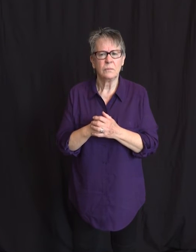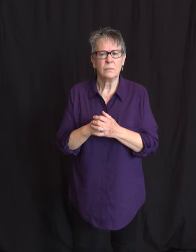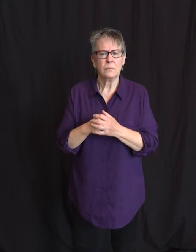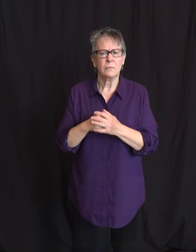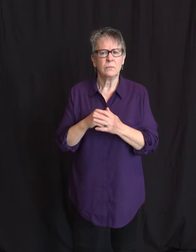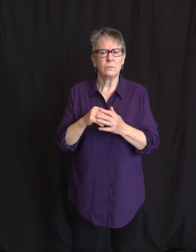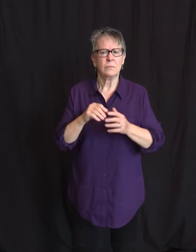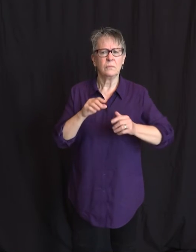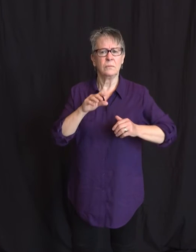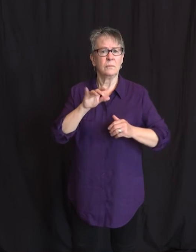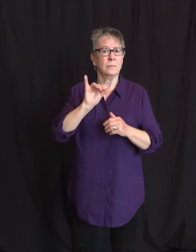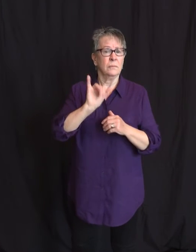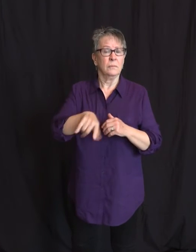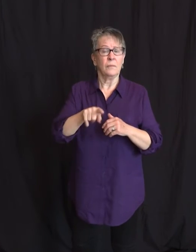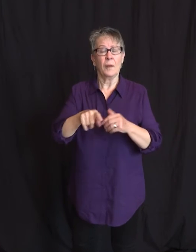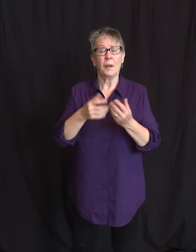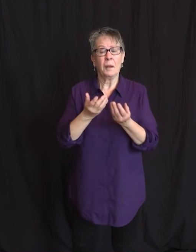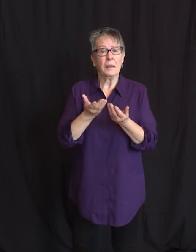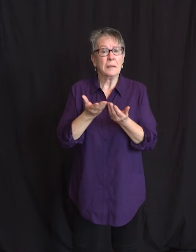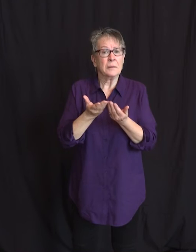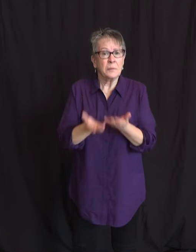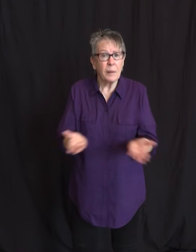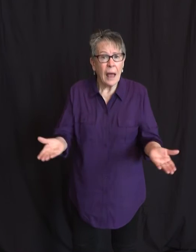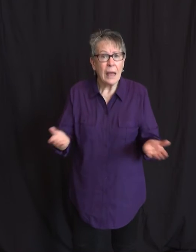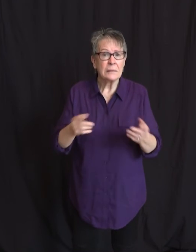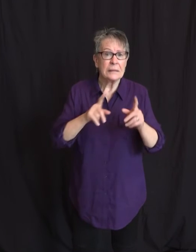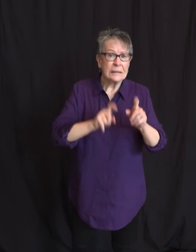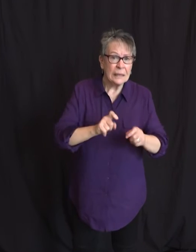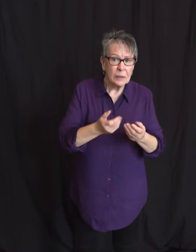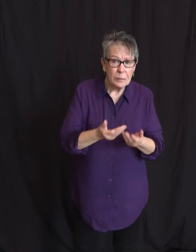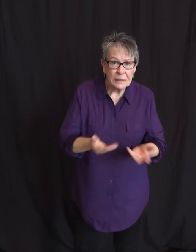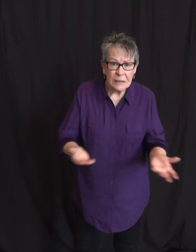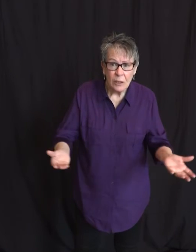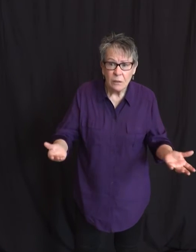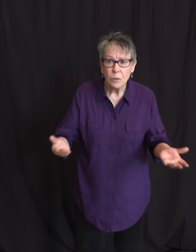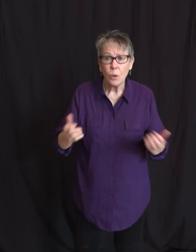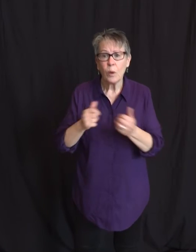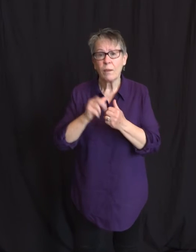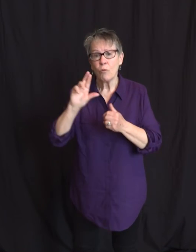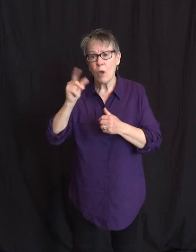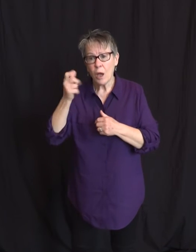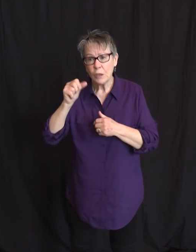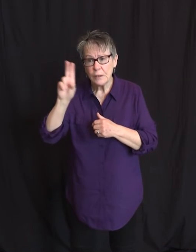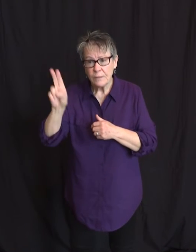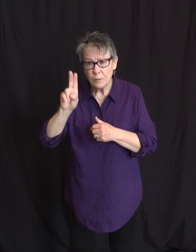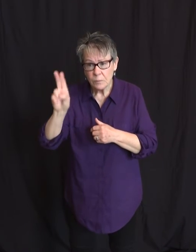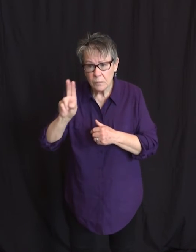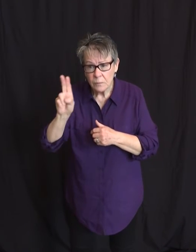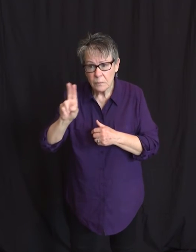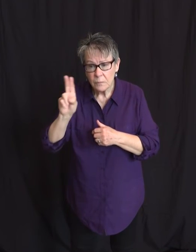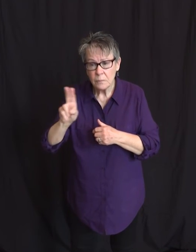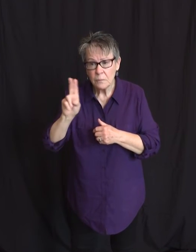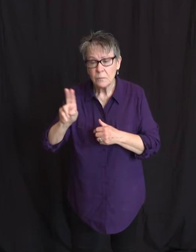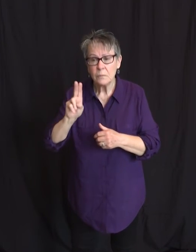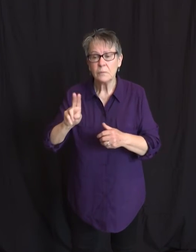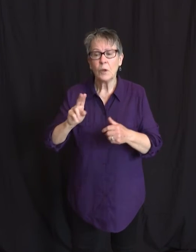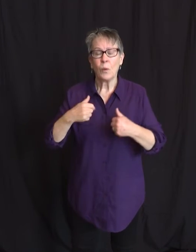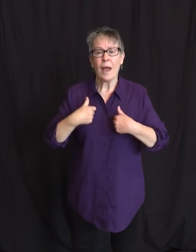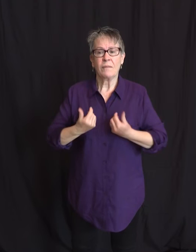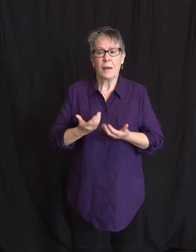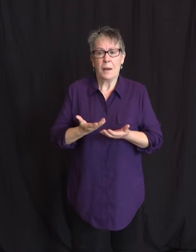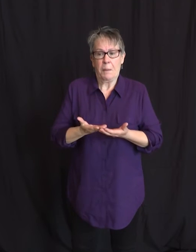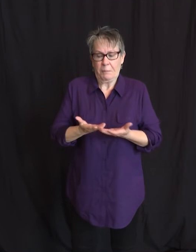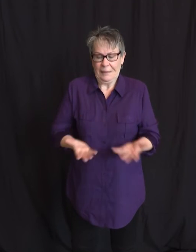sector players, we have increasingly the capacity. What's been missing is the supply chain, the actual